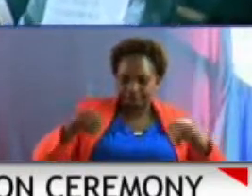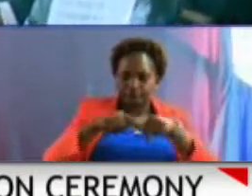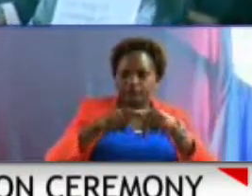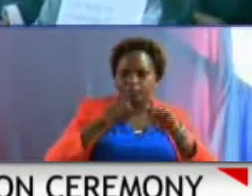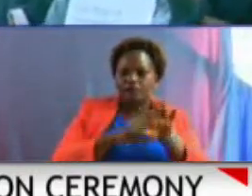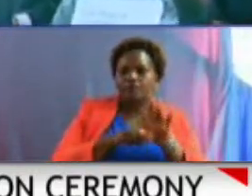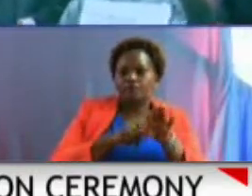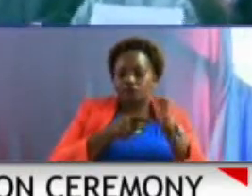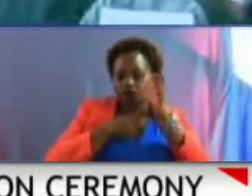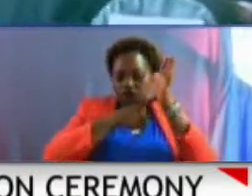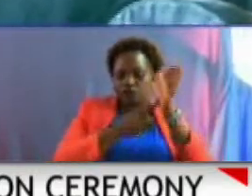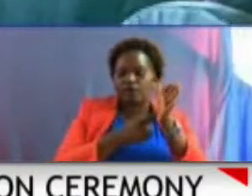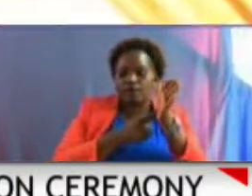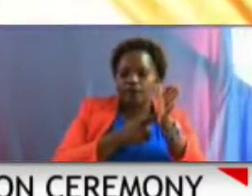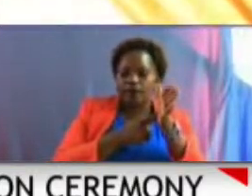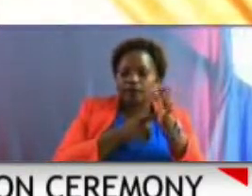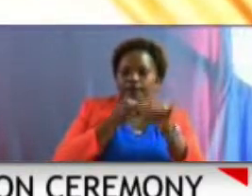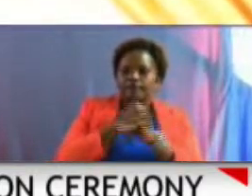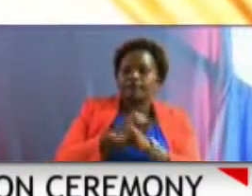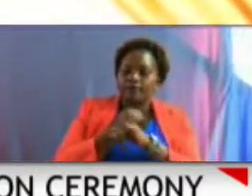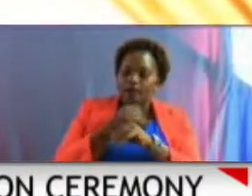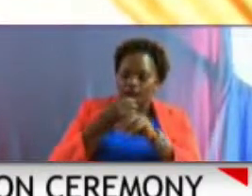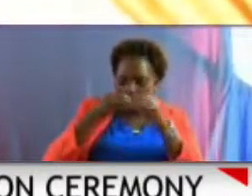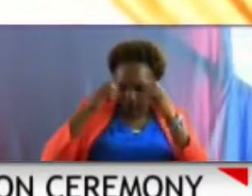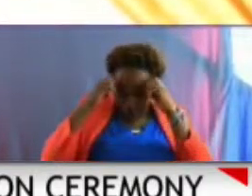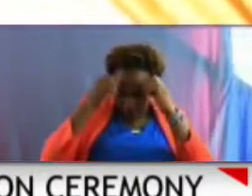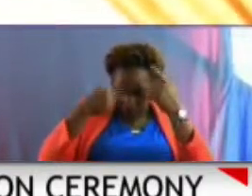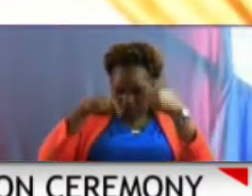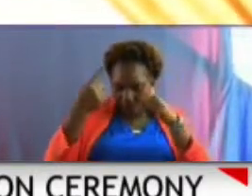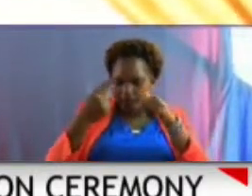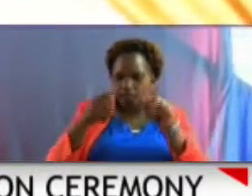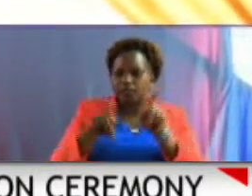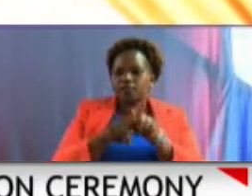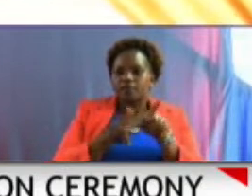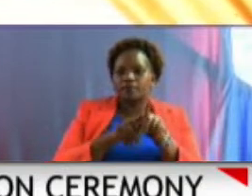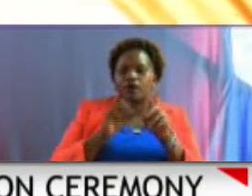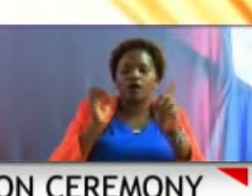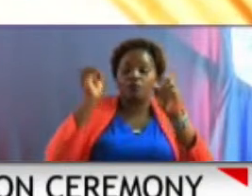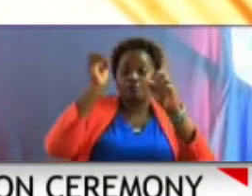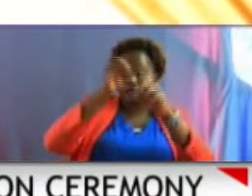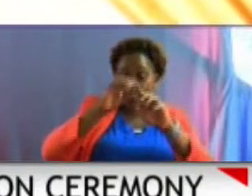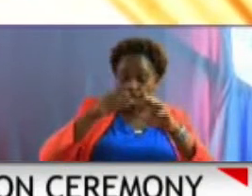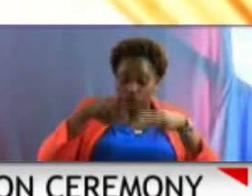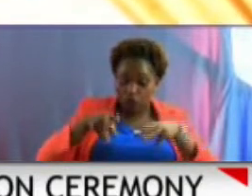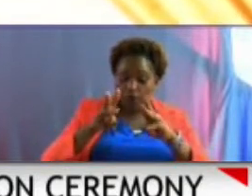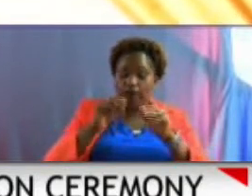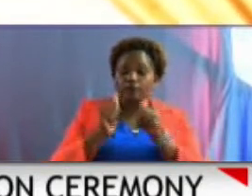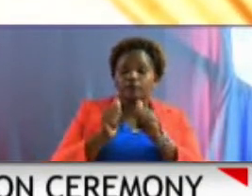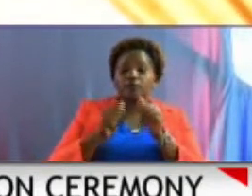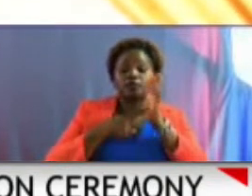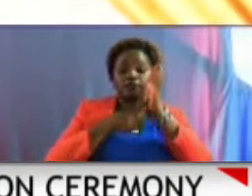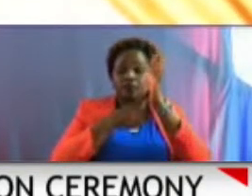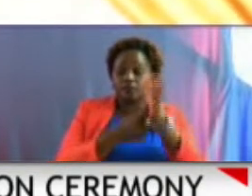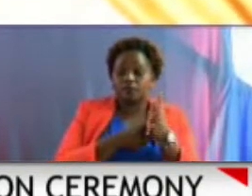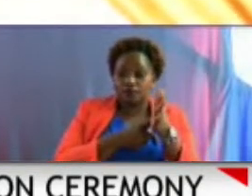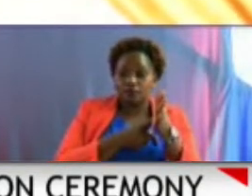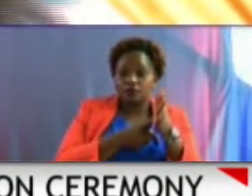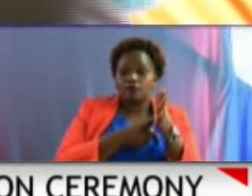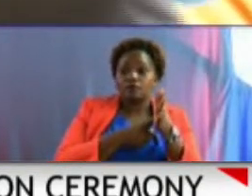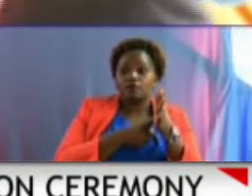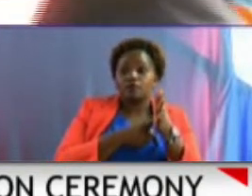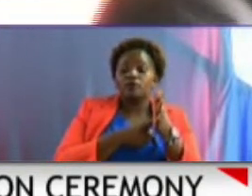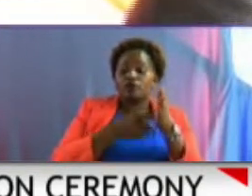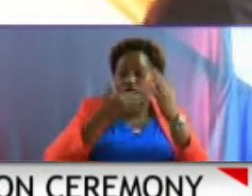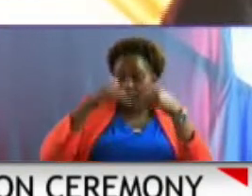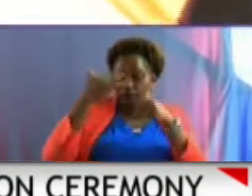the monitoring of institutional performance in a timely and objective manner and has led the university to